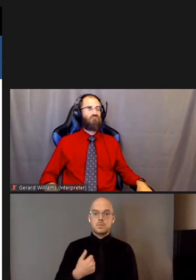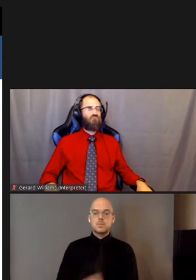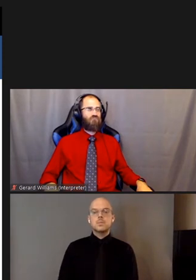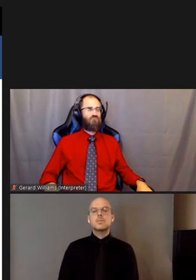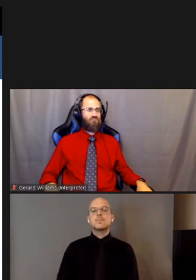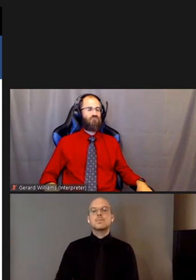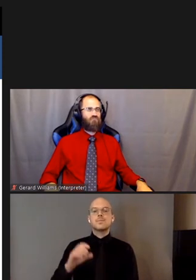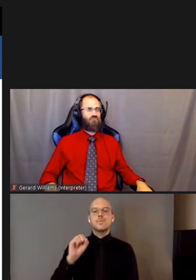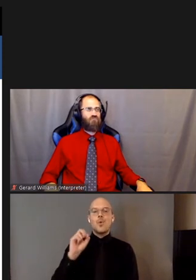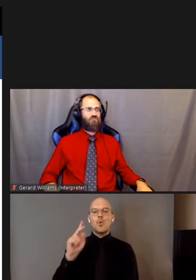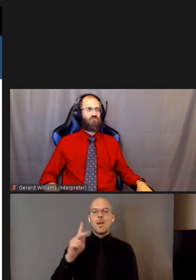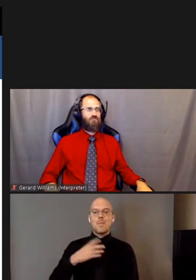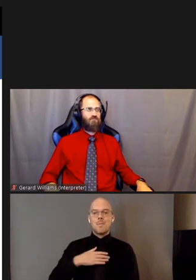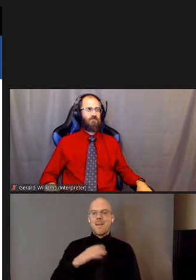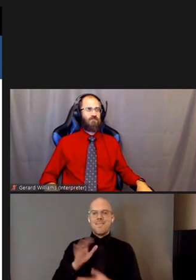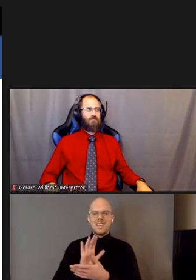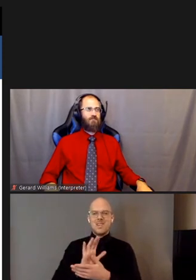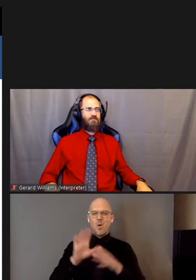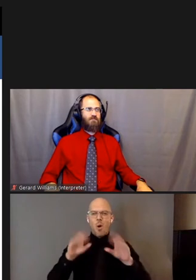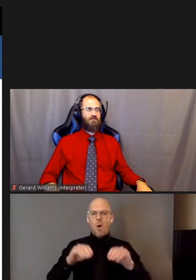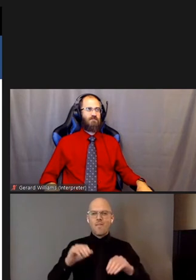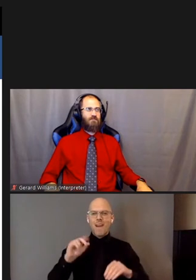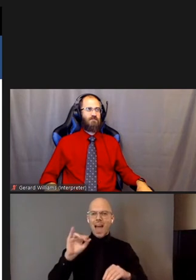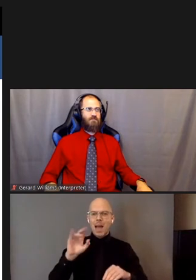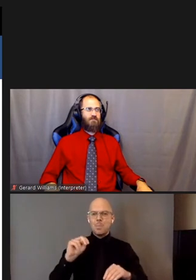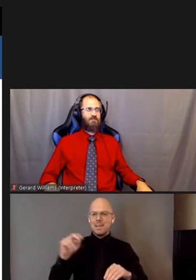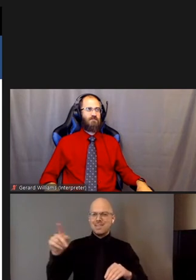All right, my video is turned off by the admin.